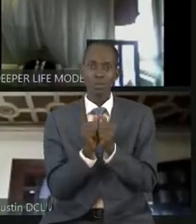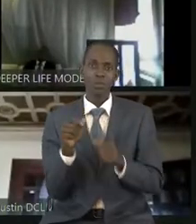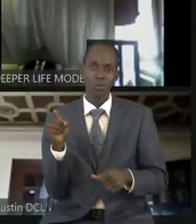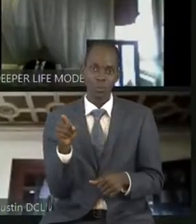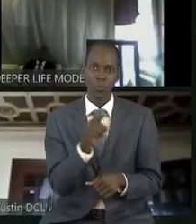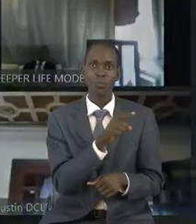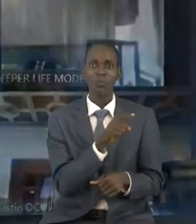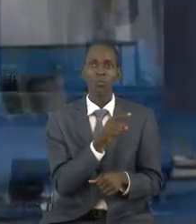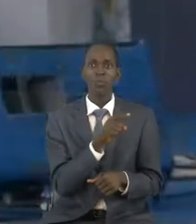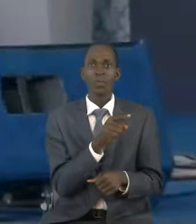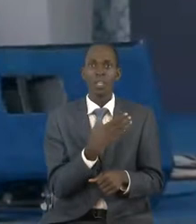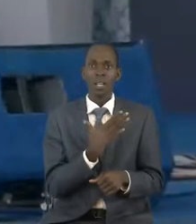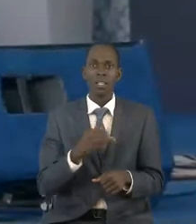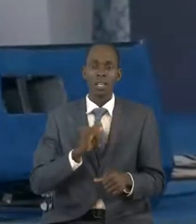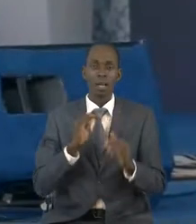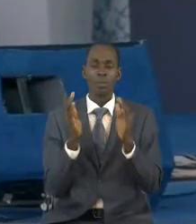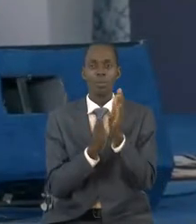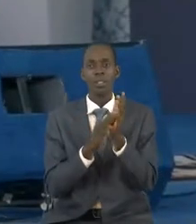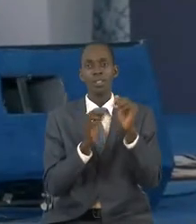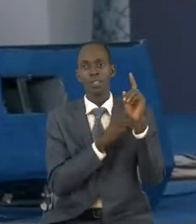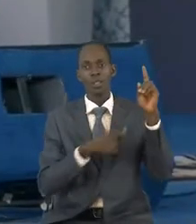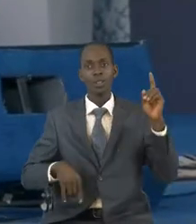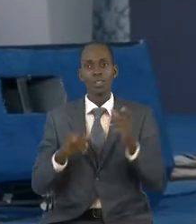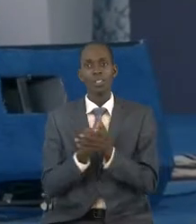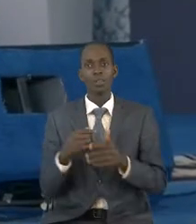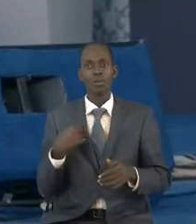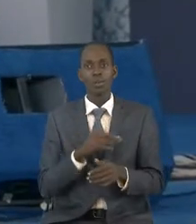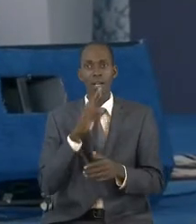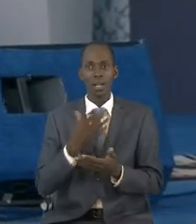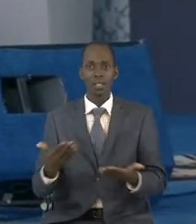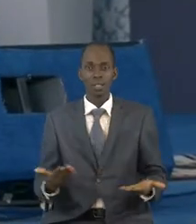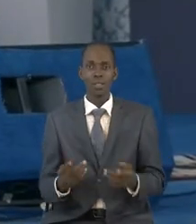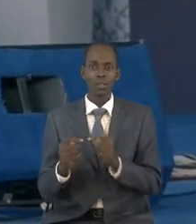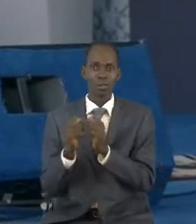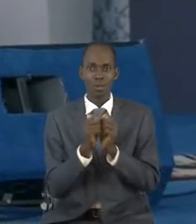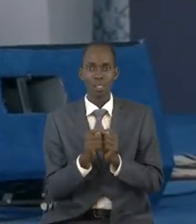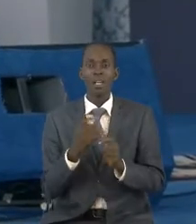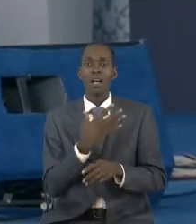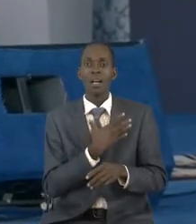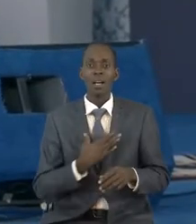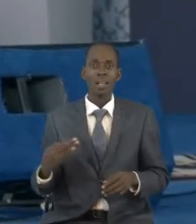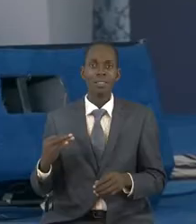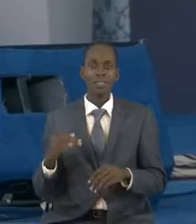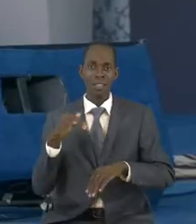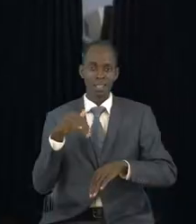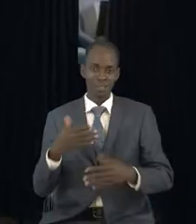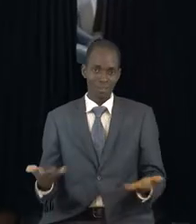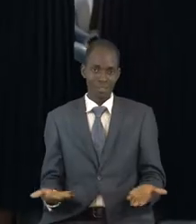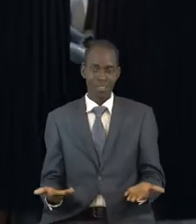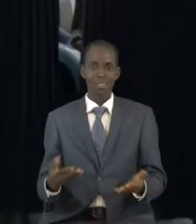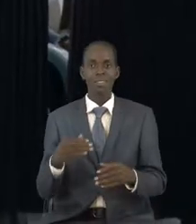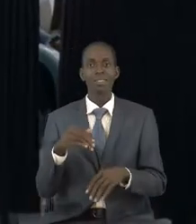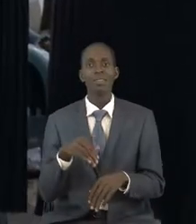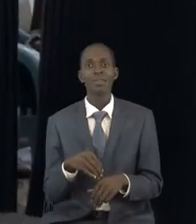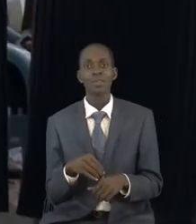the Lord that we're here together. And of course, our Alpha location. We